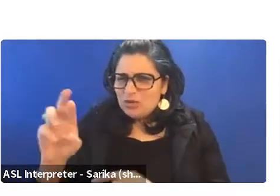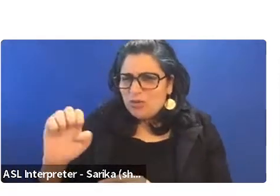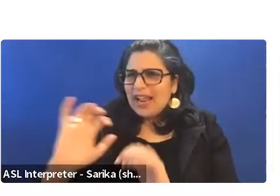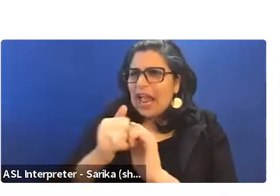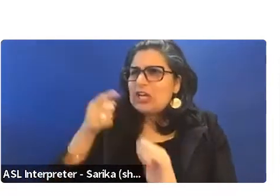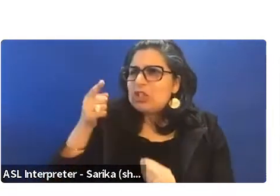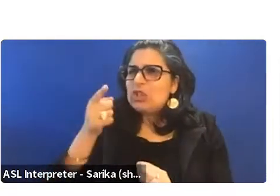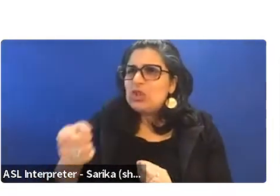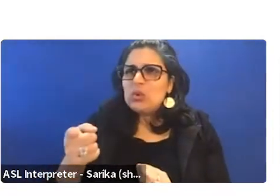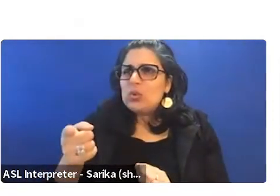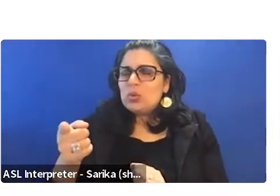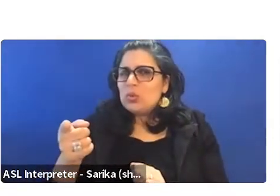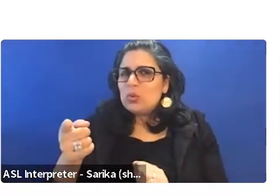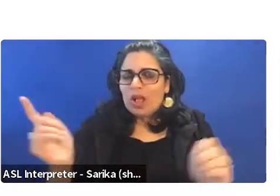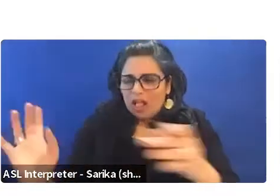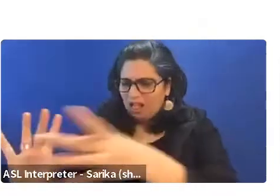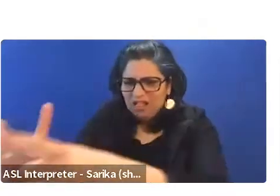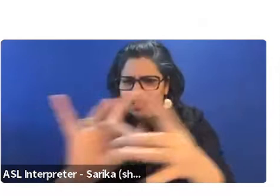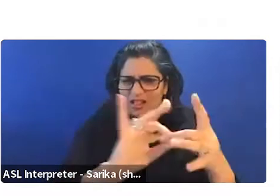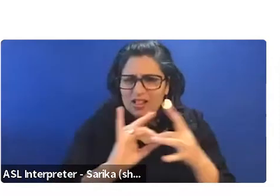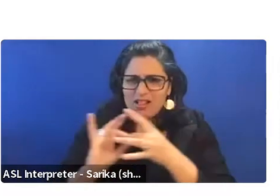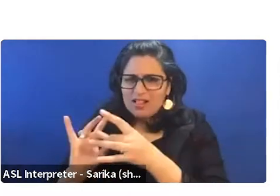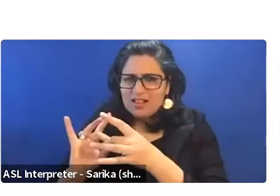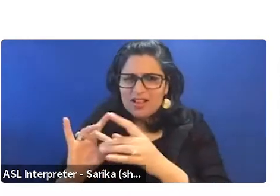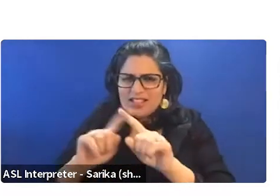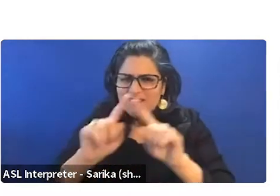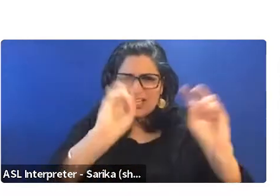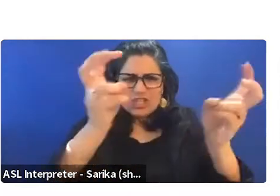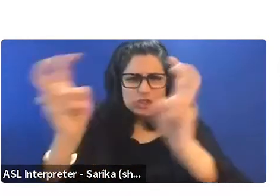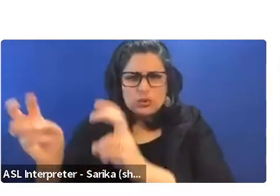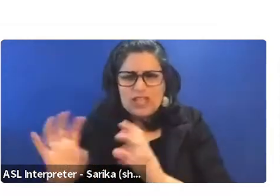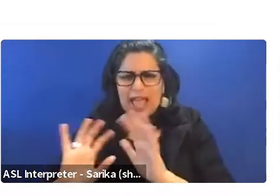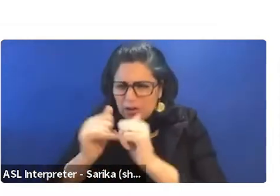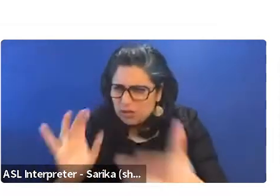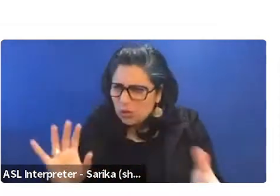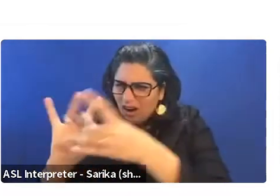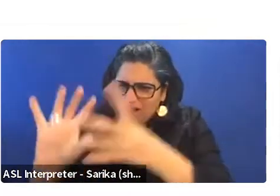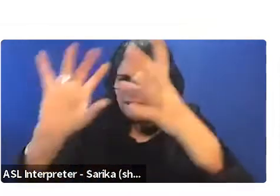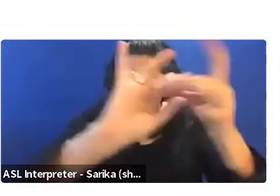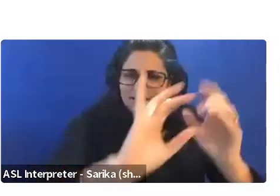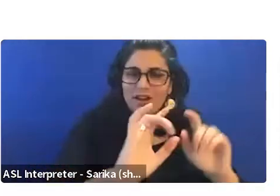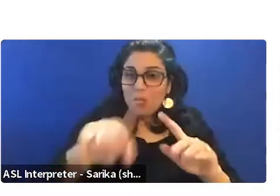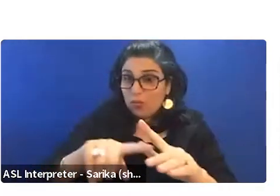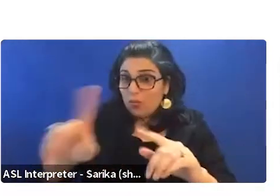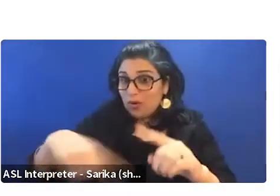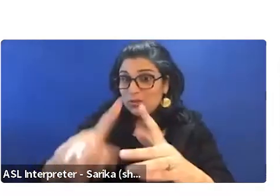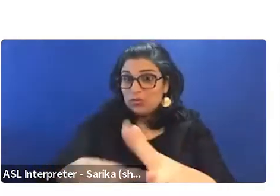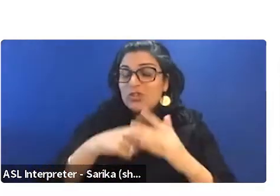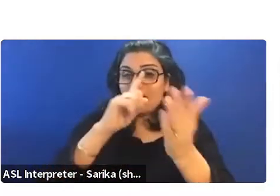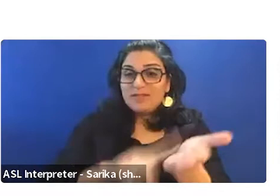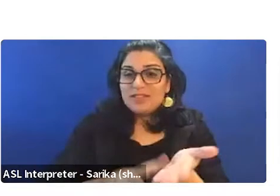to create these connections, to connect these dots once you started working on this research? How did